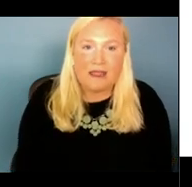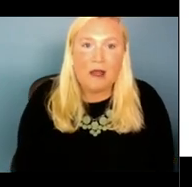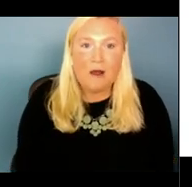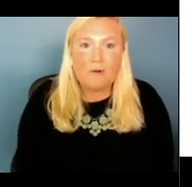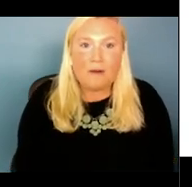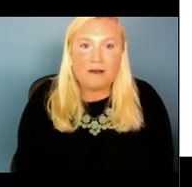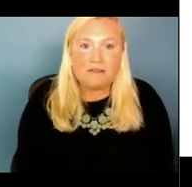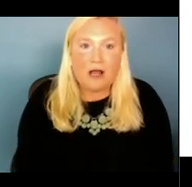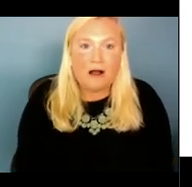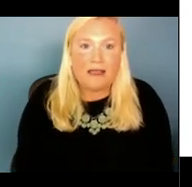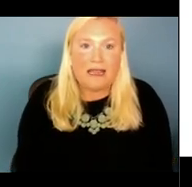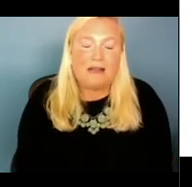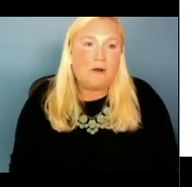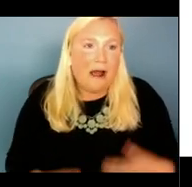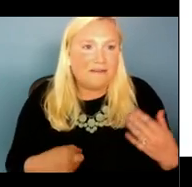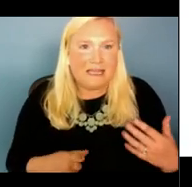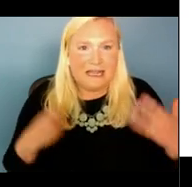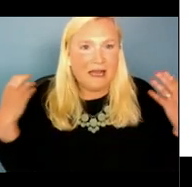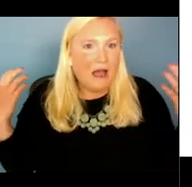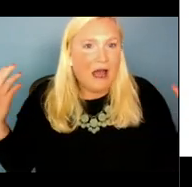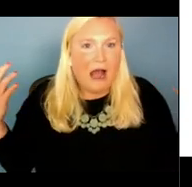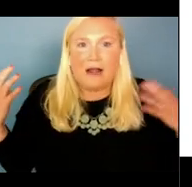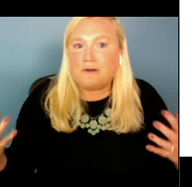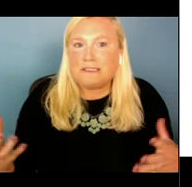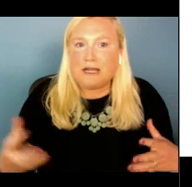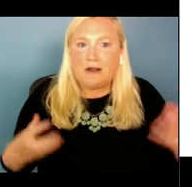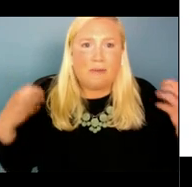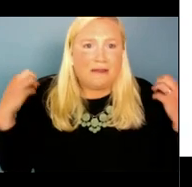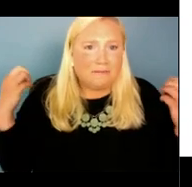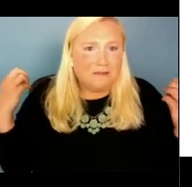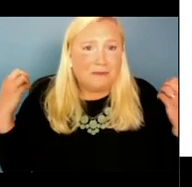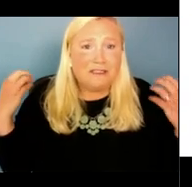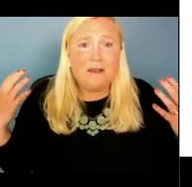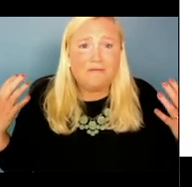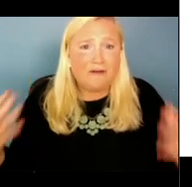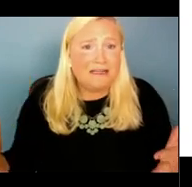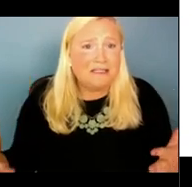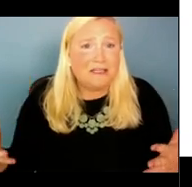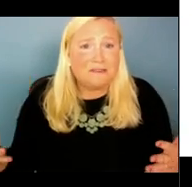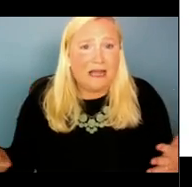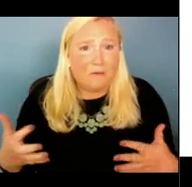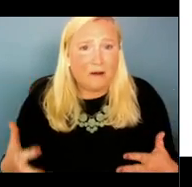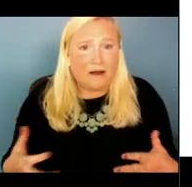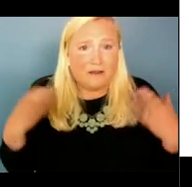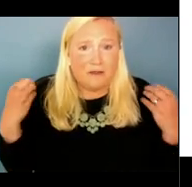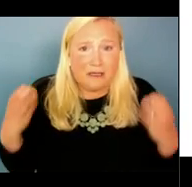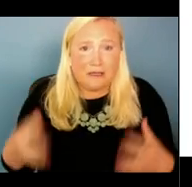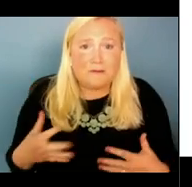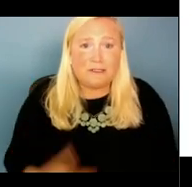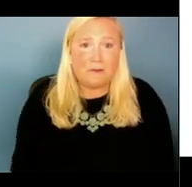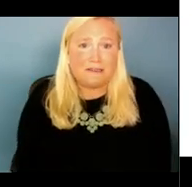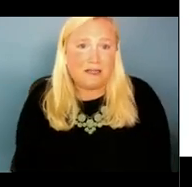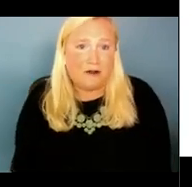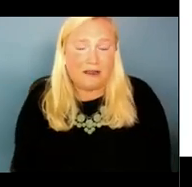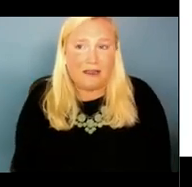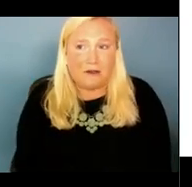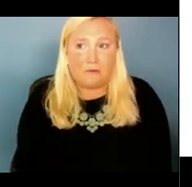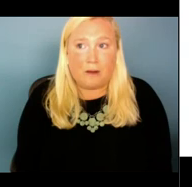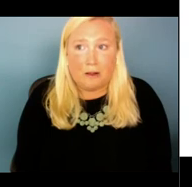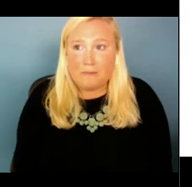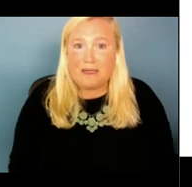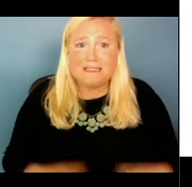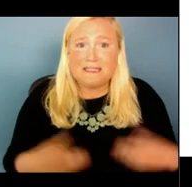noticed something when you're talking. And you don't have to say, like, I noticed stuttering, but don't be afraid to use that word. You can use the word